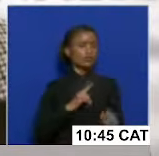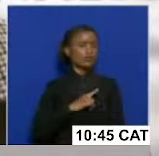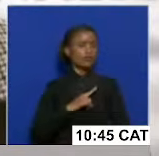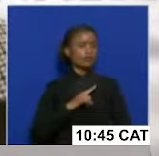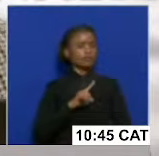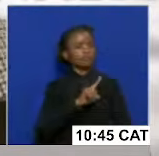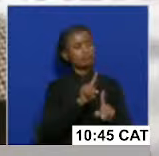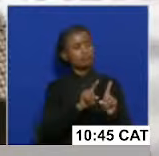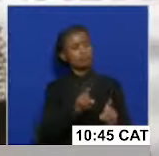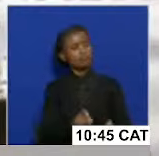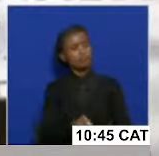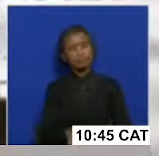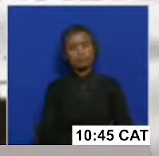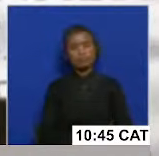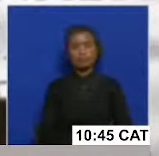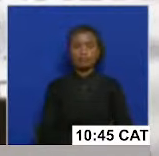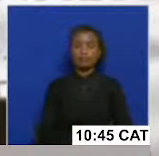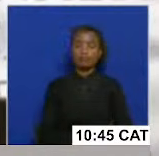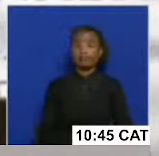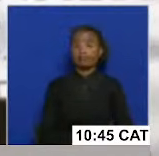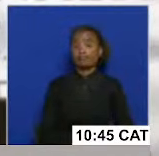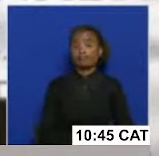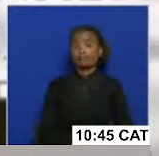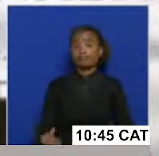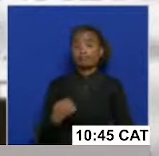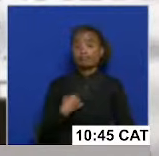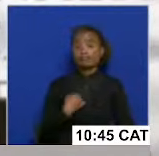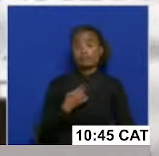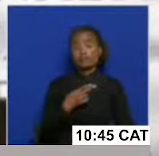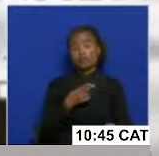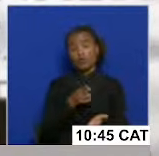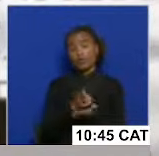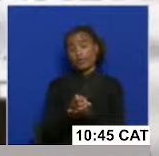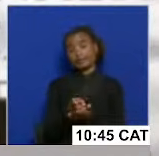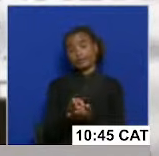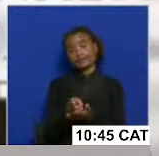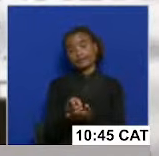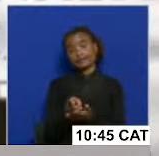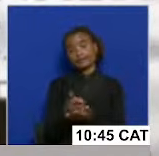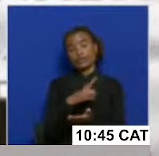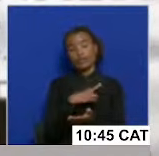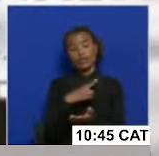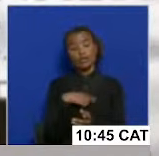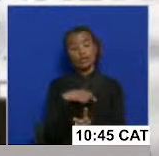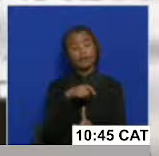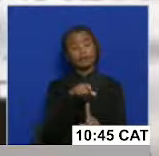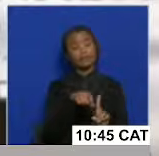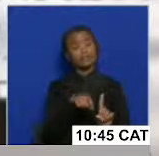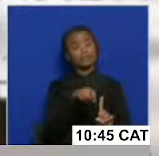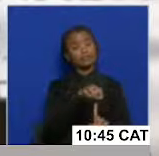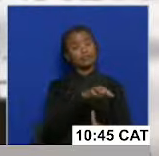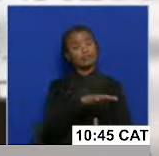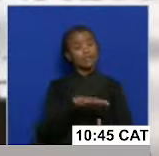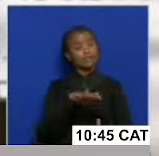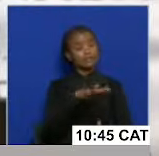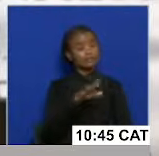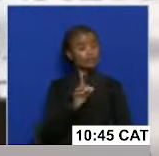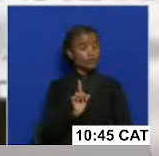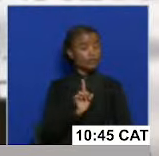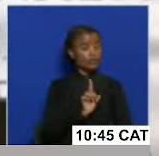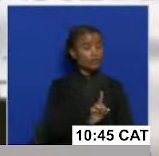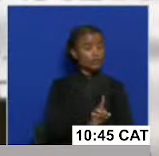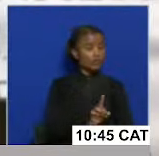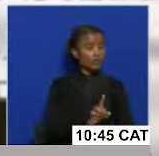To be honest, when you go to someone's place, you need to have a